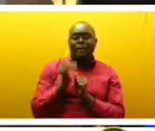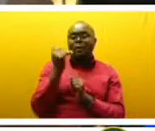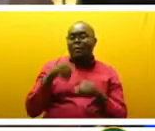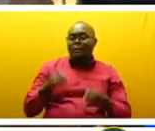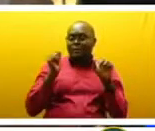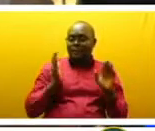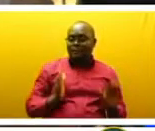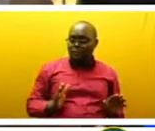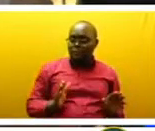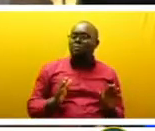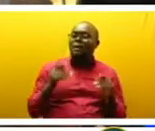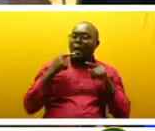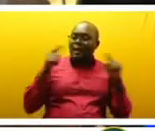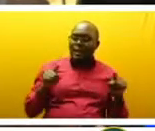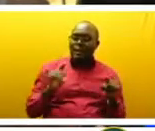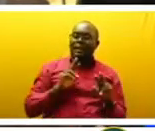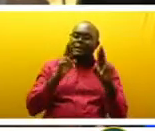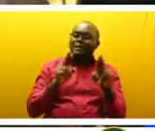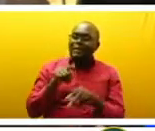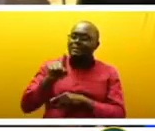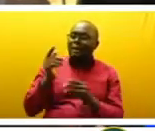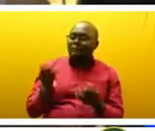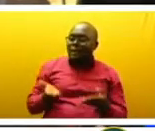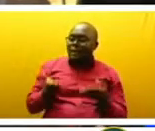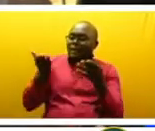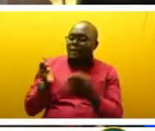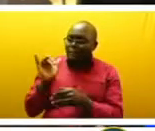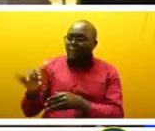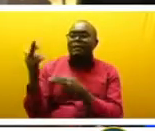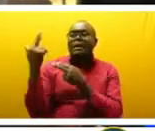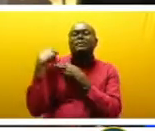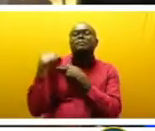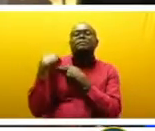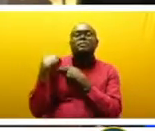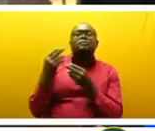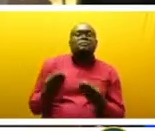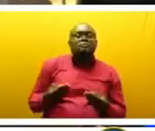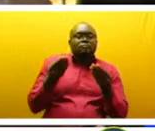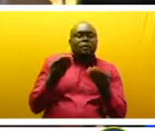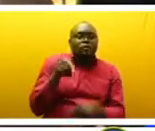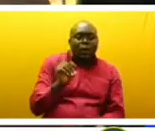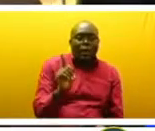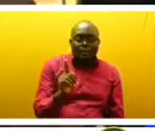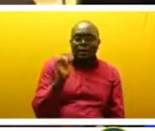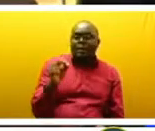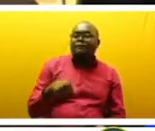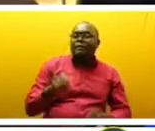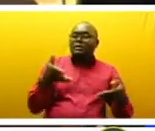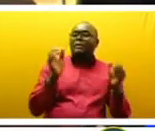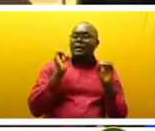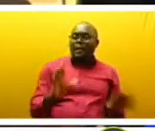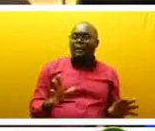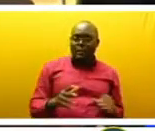one who is declaring the results, is simply delegating that responsibility to him. And even if the chairman was not there,